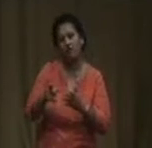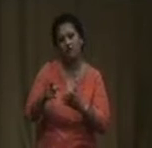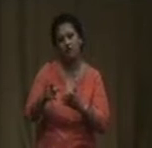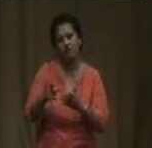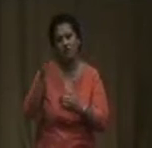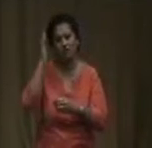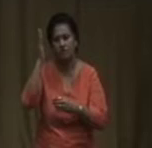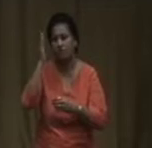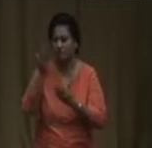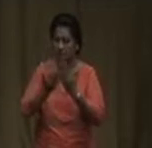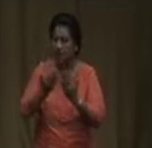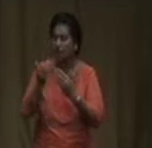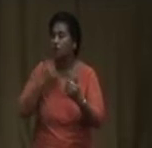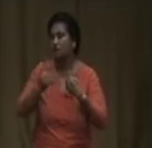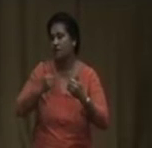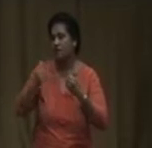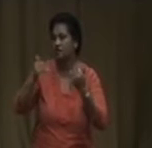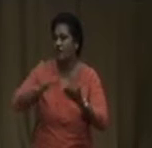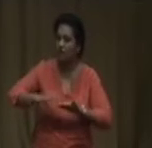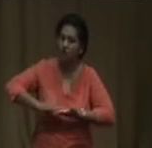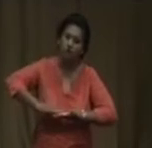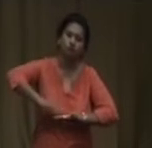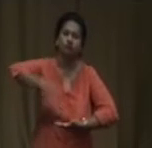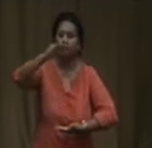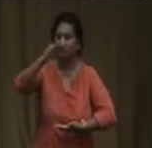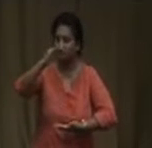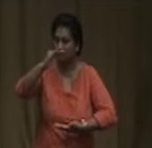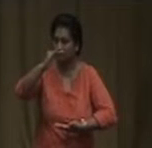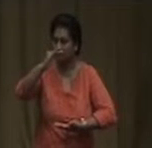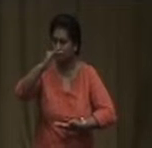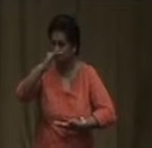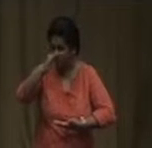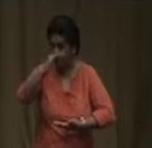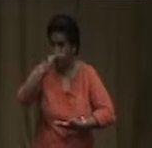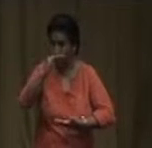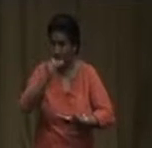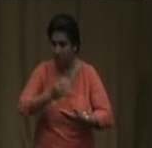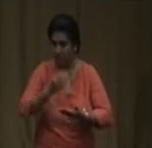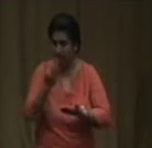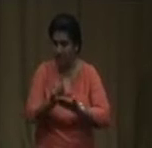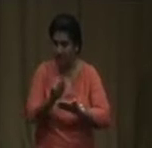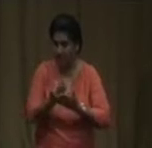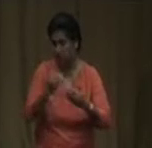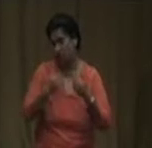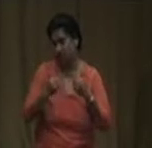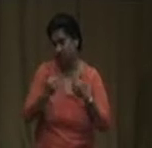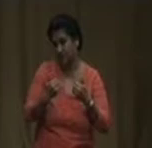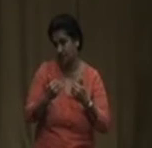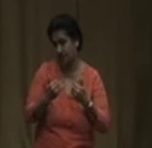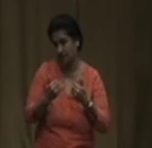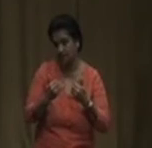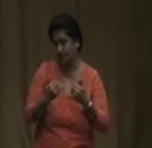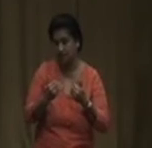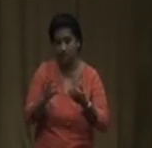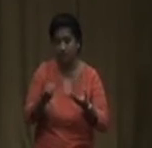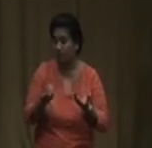decade have increased beyond the rate of inflation. No industry will be able to survive